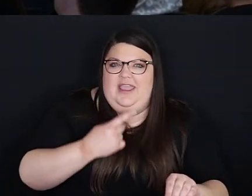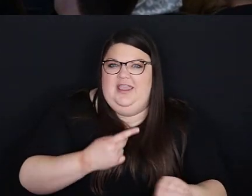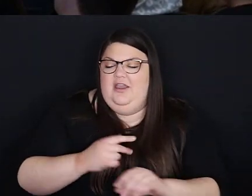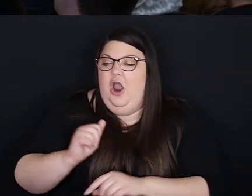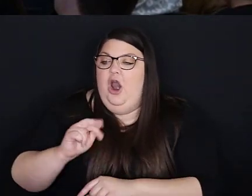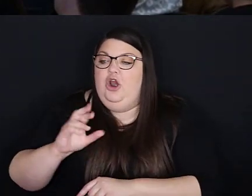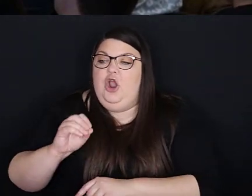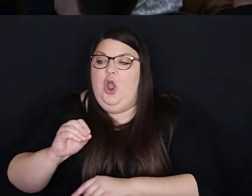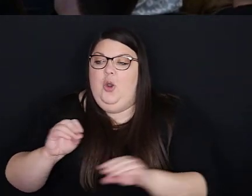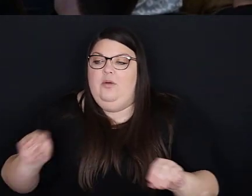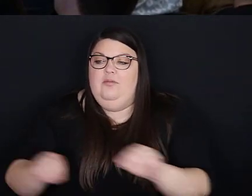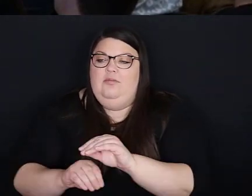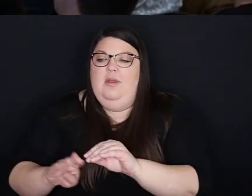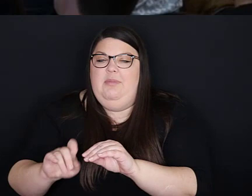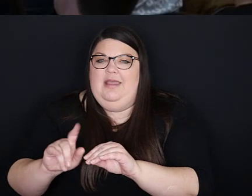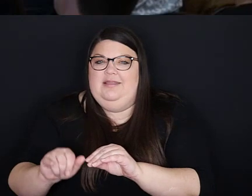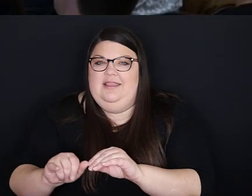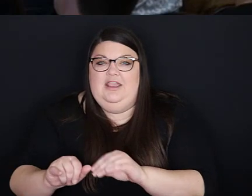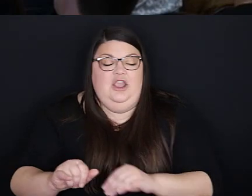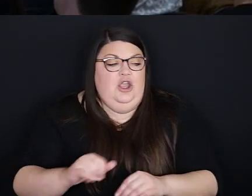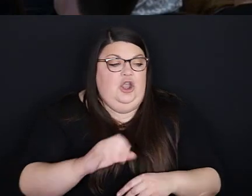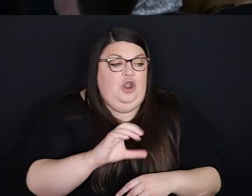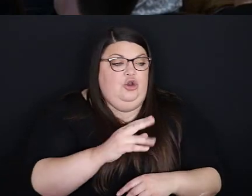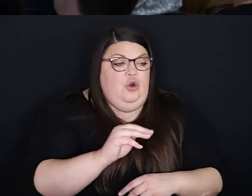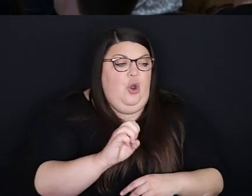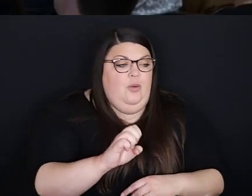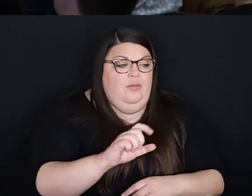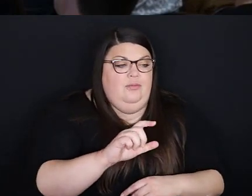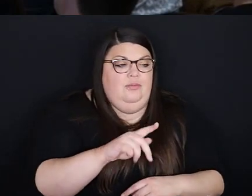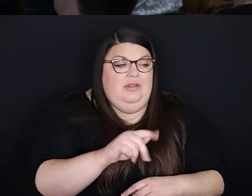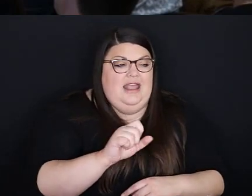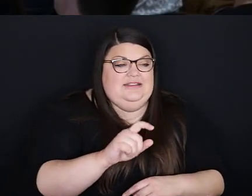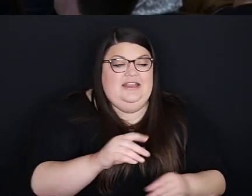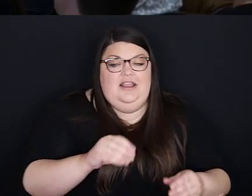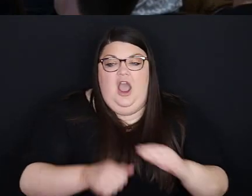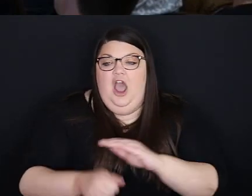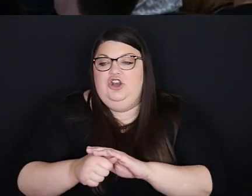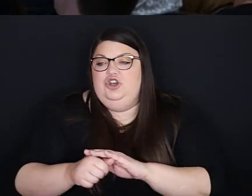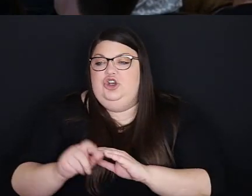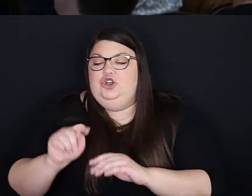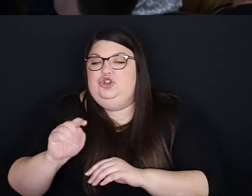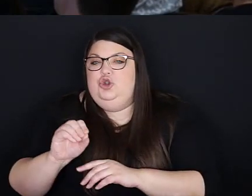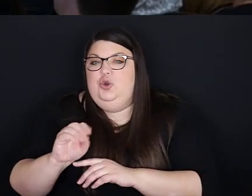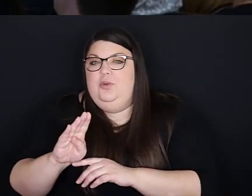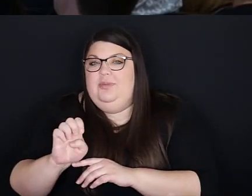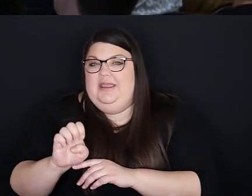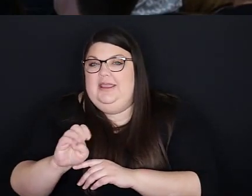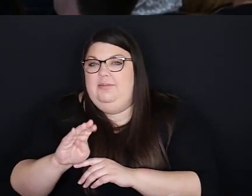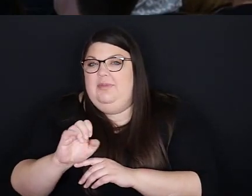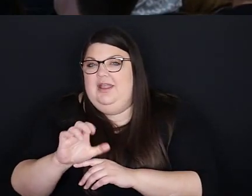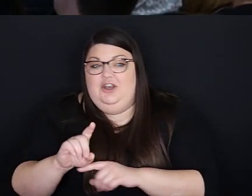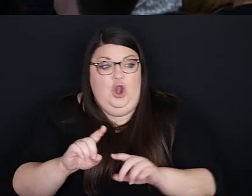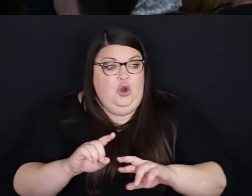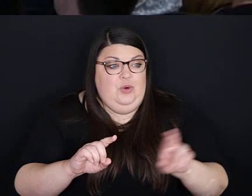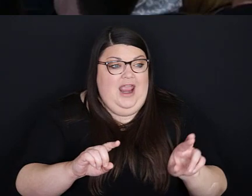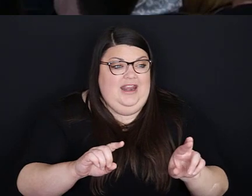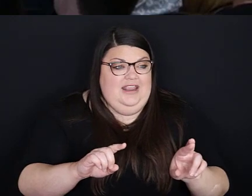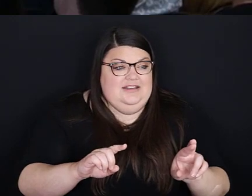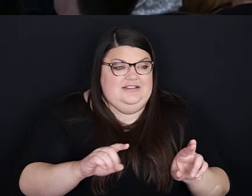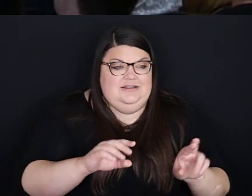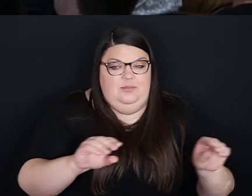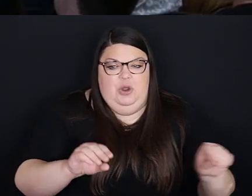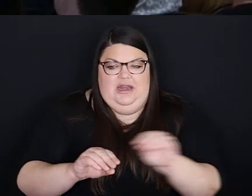Bentley. Bentley in chrome plastic under to be billed. Reddy's under not, and so on. You get the